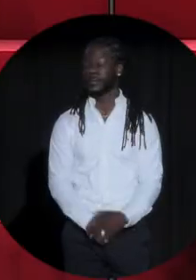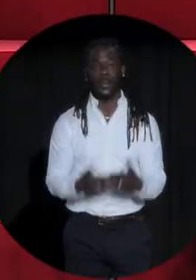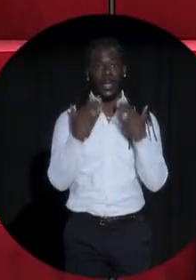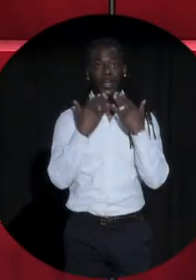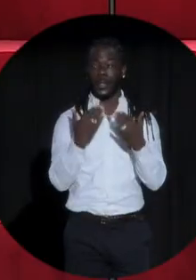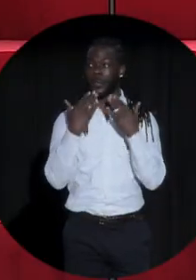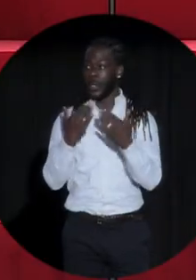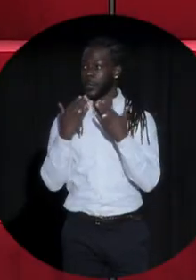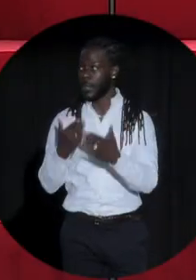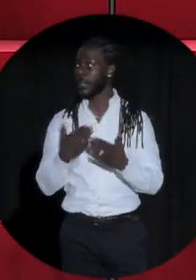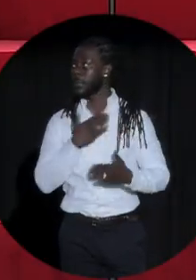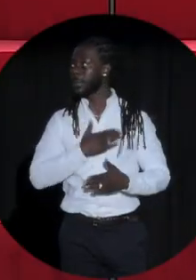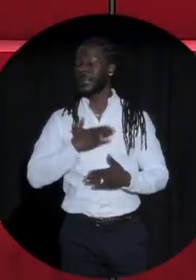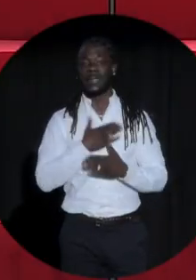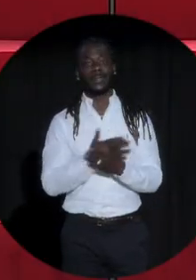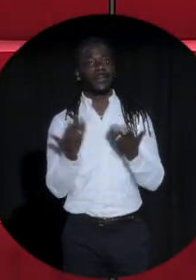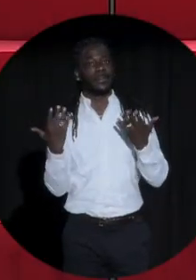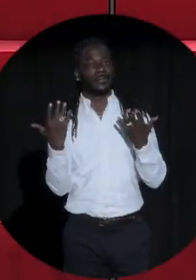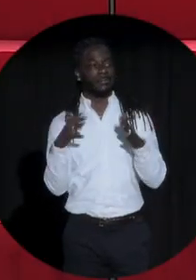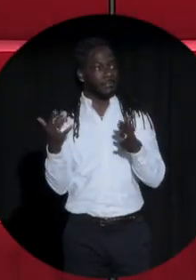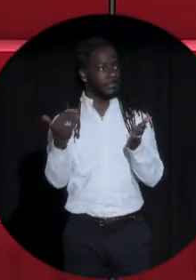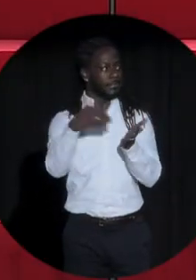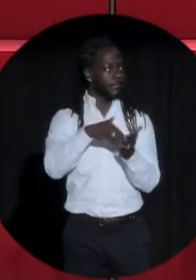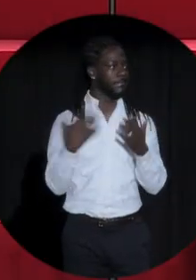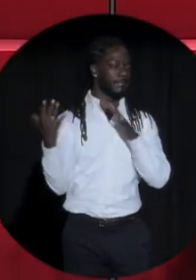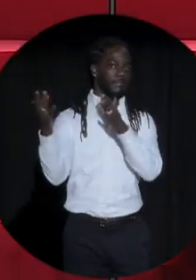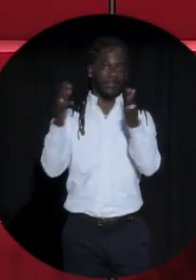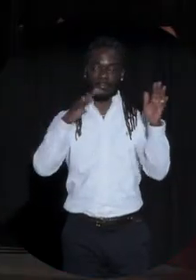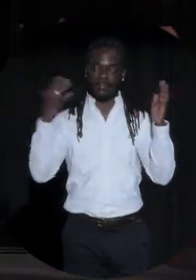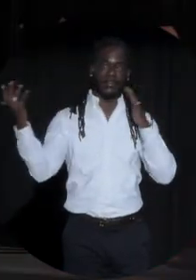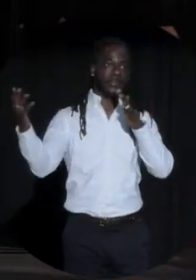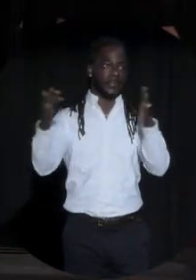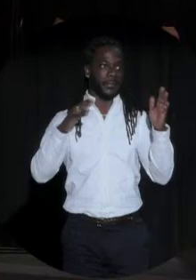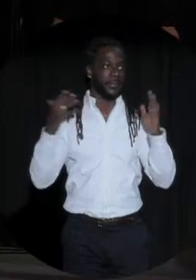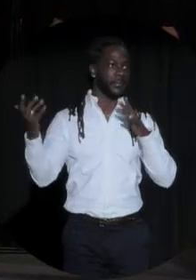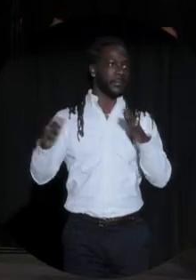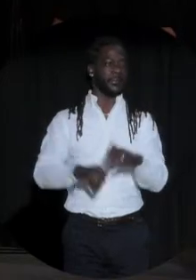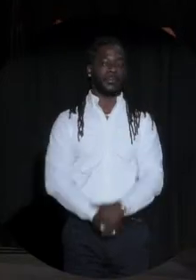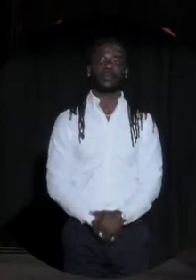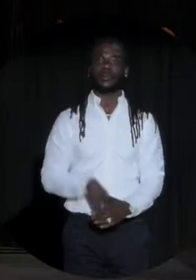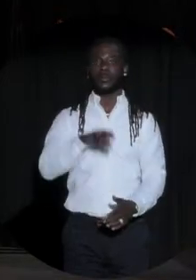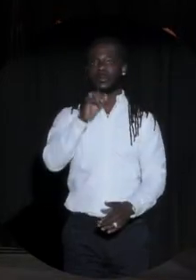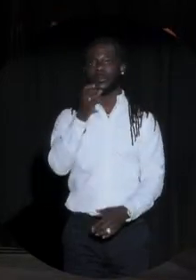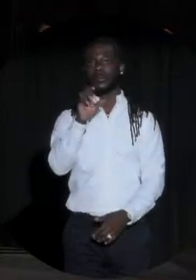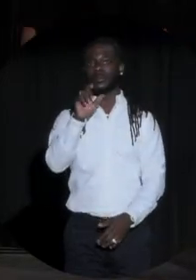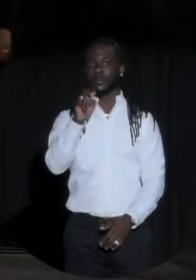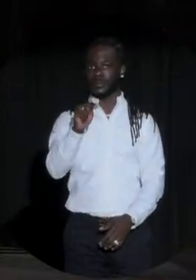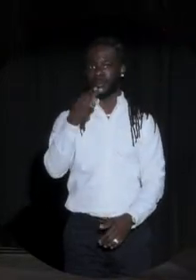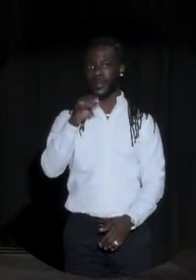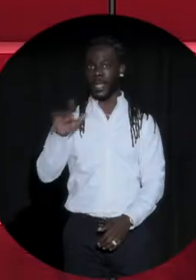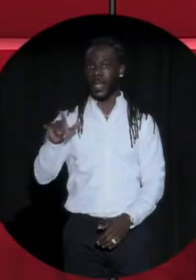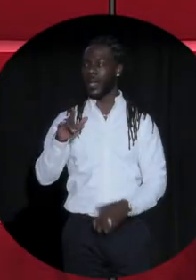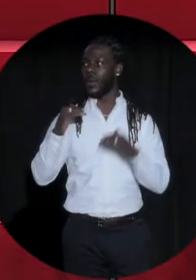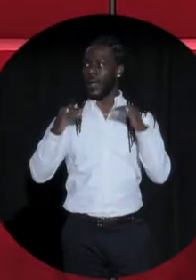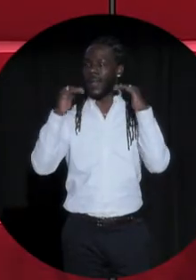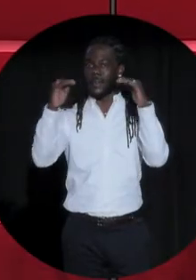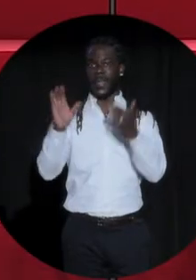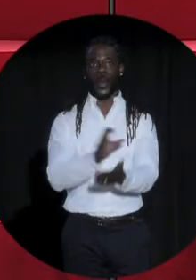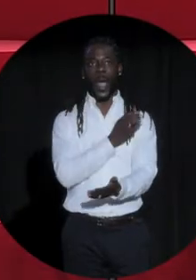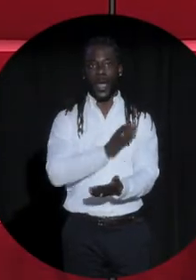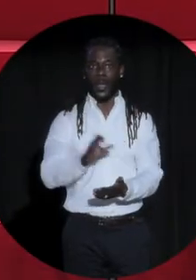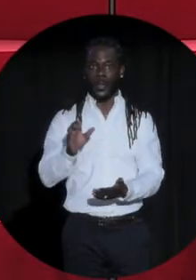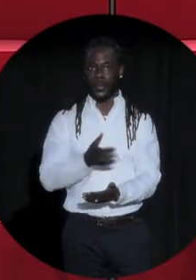Thank you. Please, let's give them another rousing round of applause. The Oxon Hill High School Advanced Choir, under